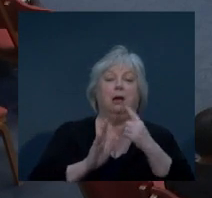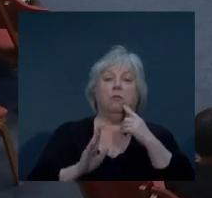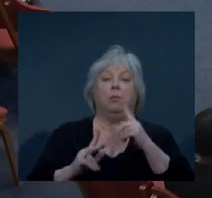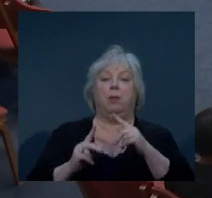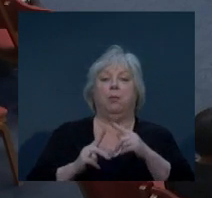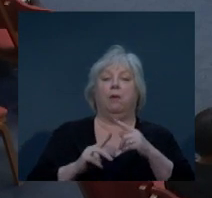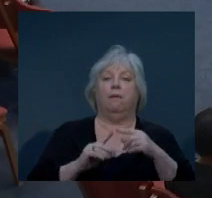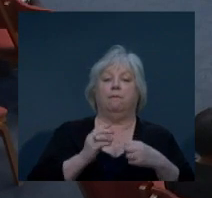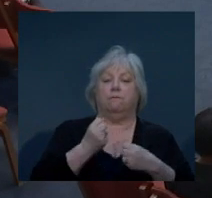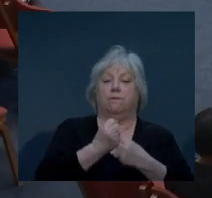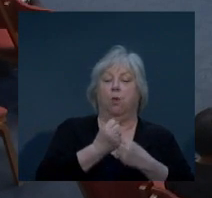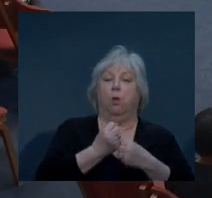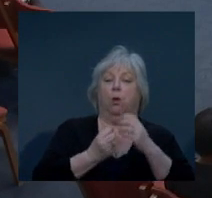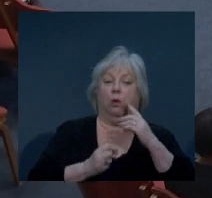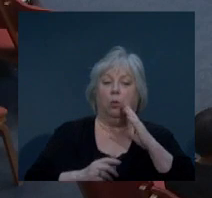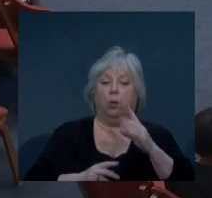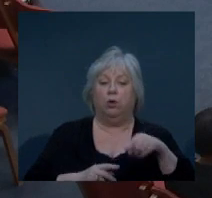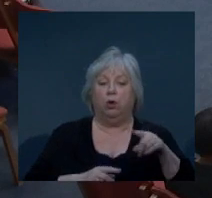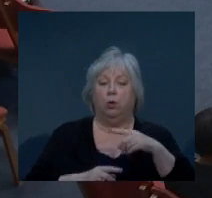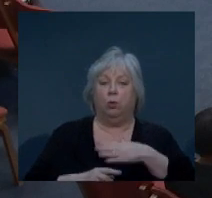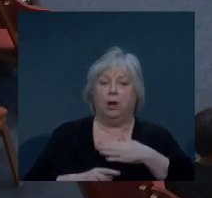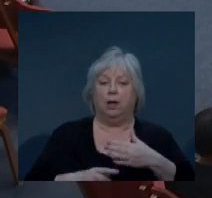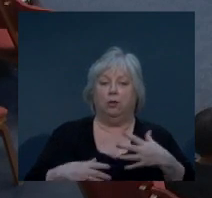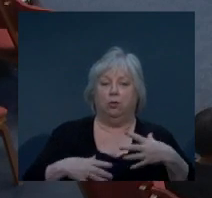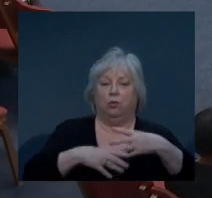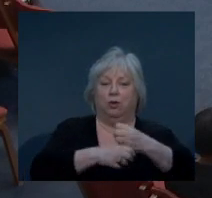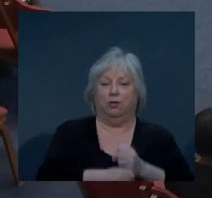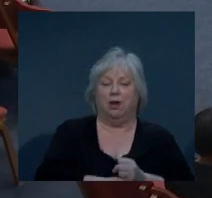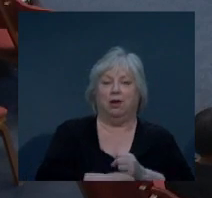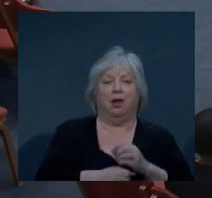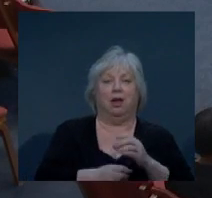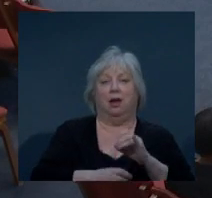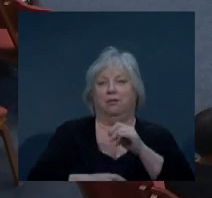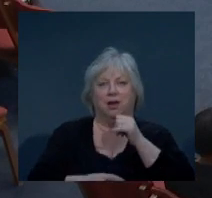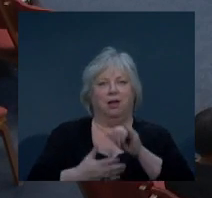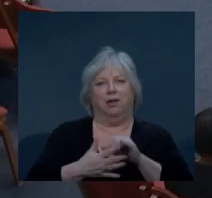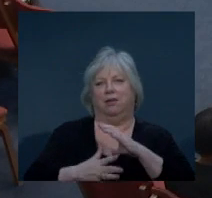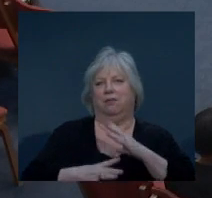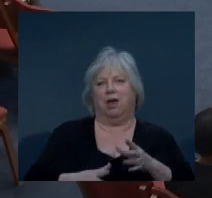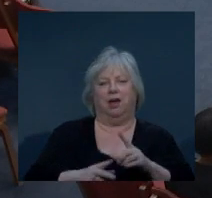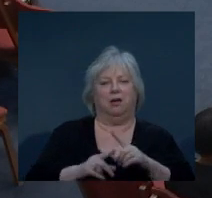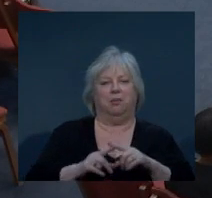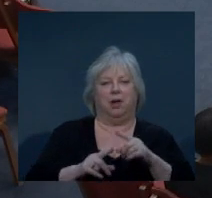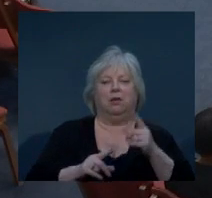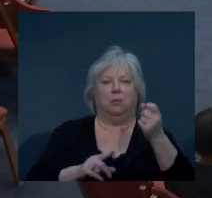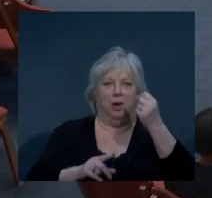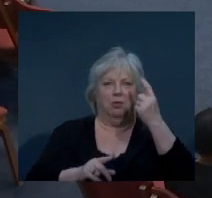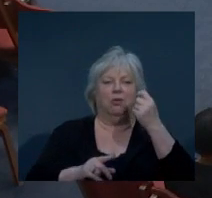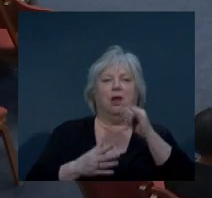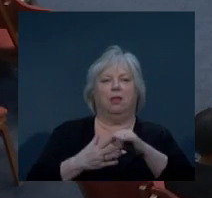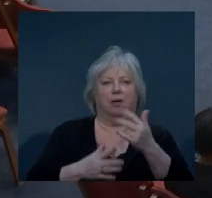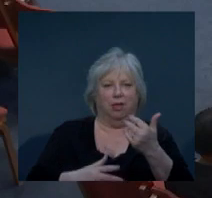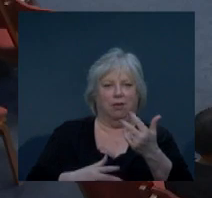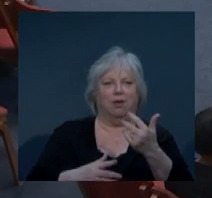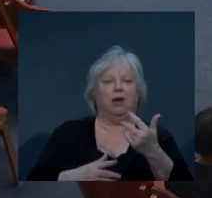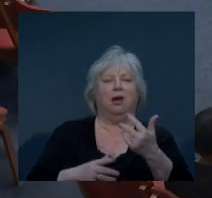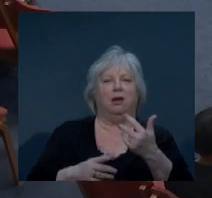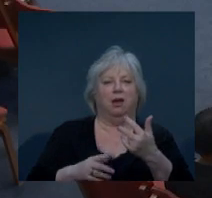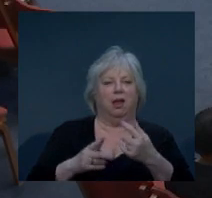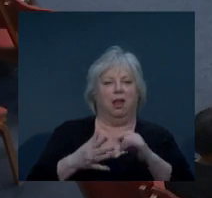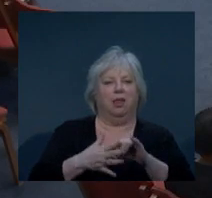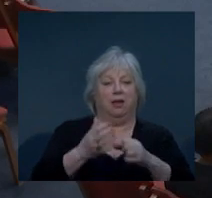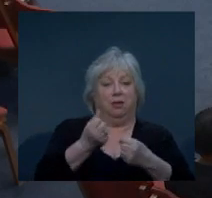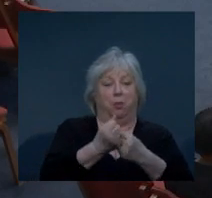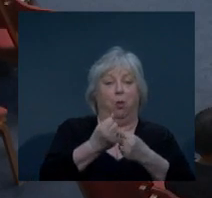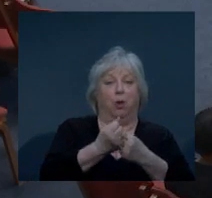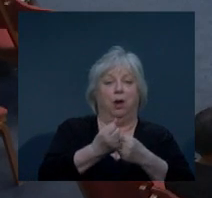who are for, would you guys like to consolidate that? If not, that's fine, because we understand that there are 13 of the 15 that are for